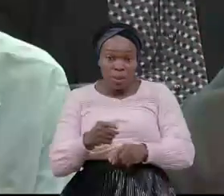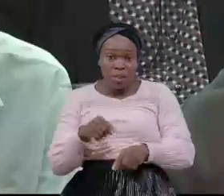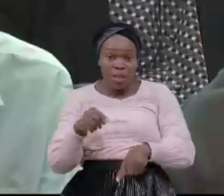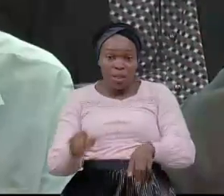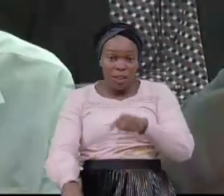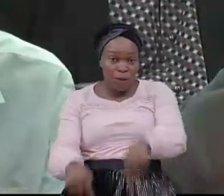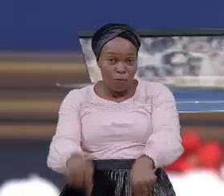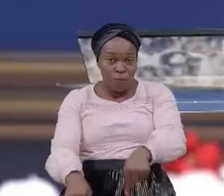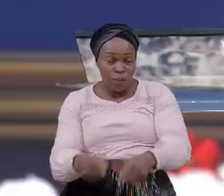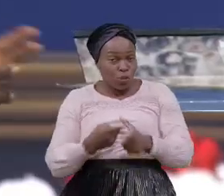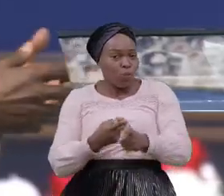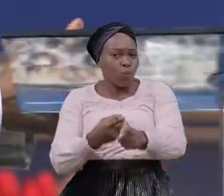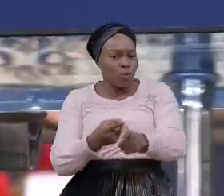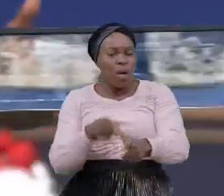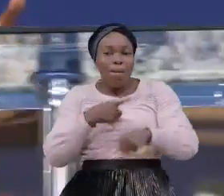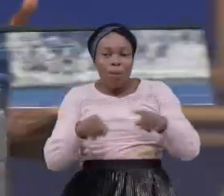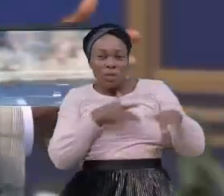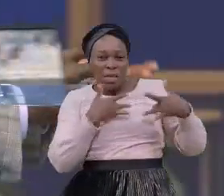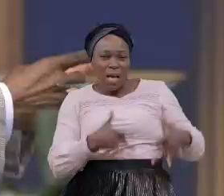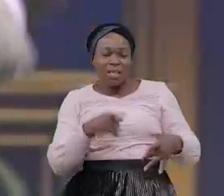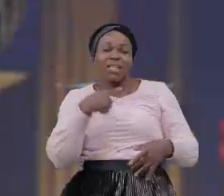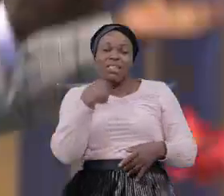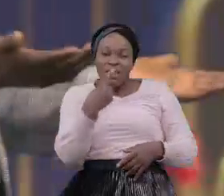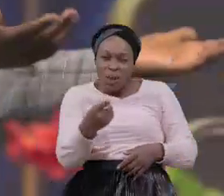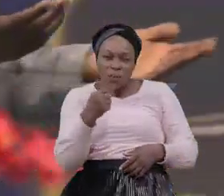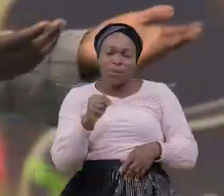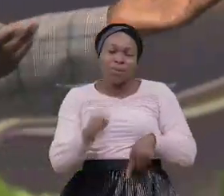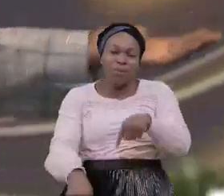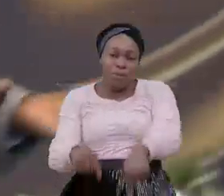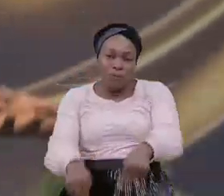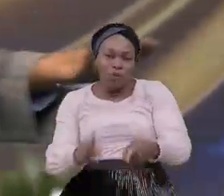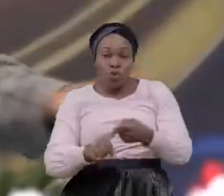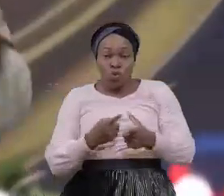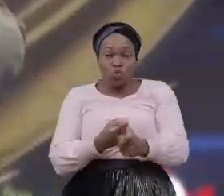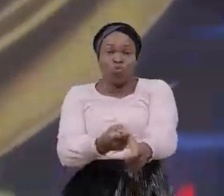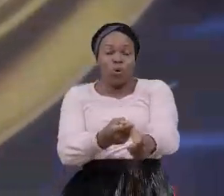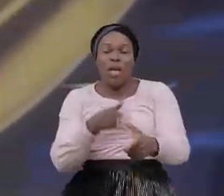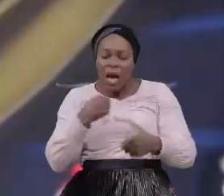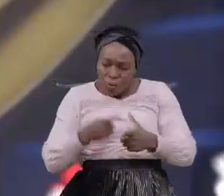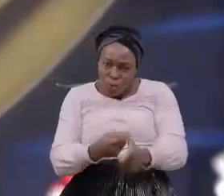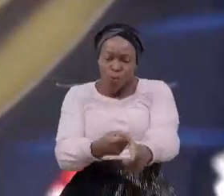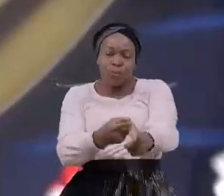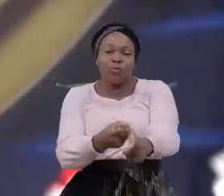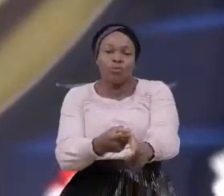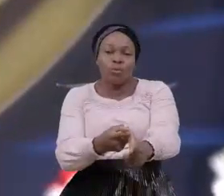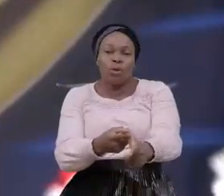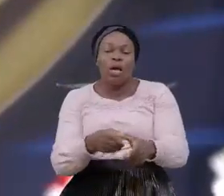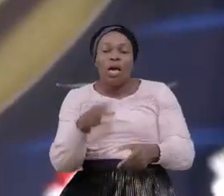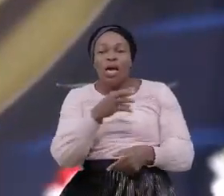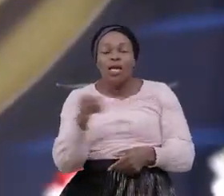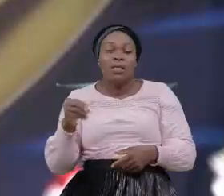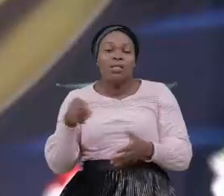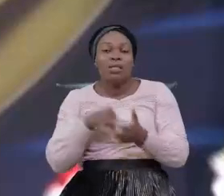the legs to do. And it is not the way you think, it's not what the brain functions. It is a